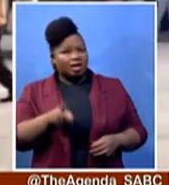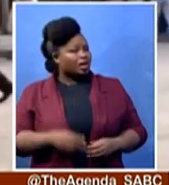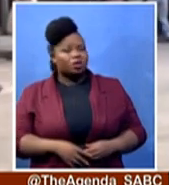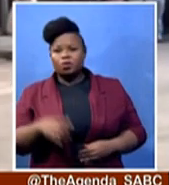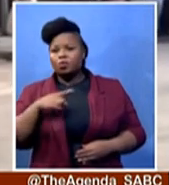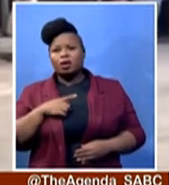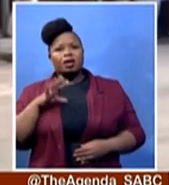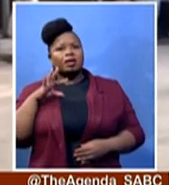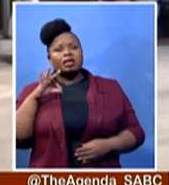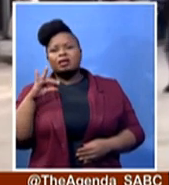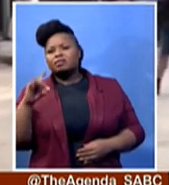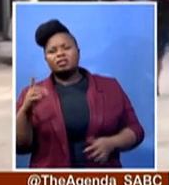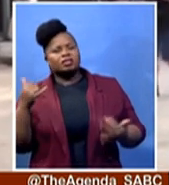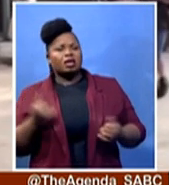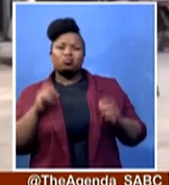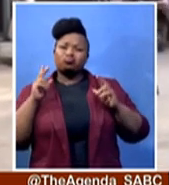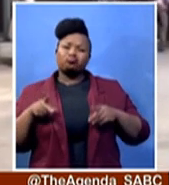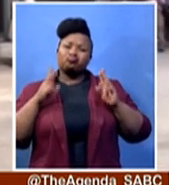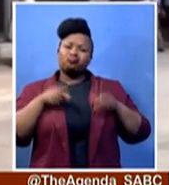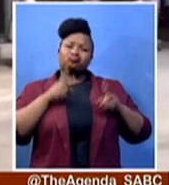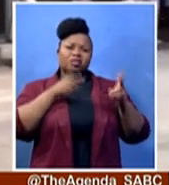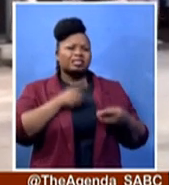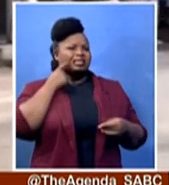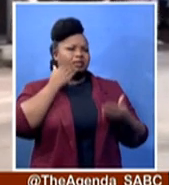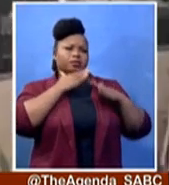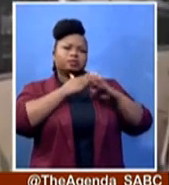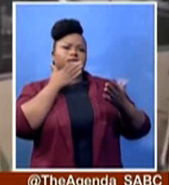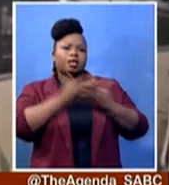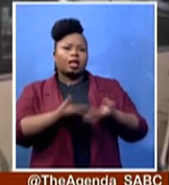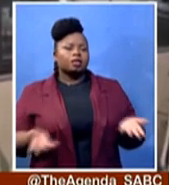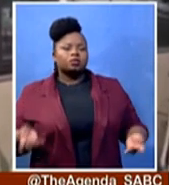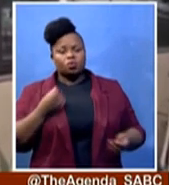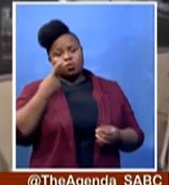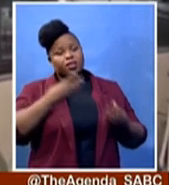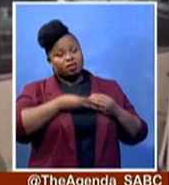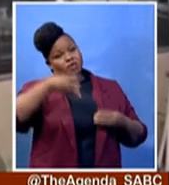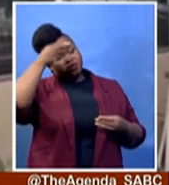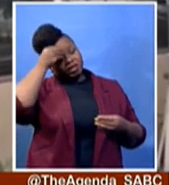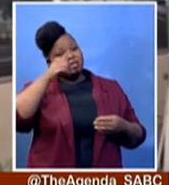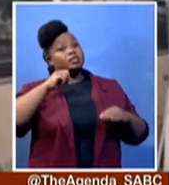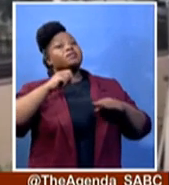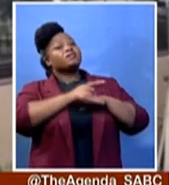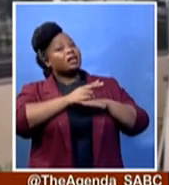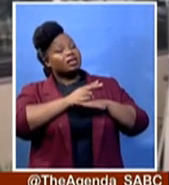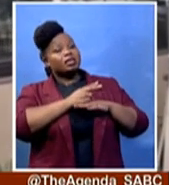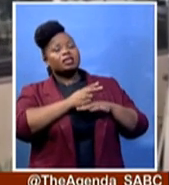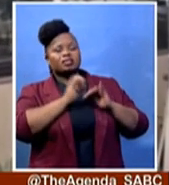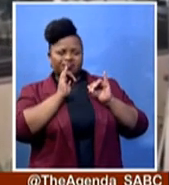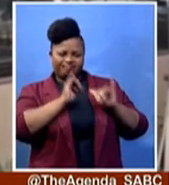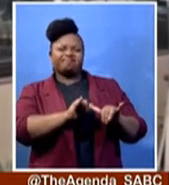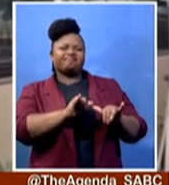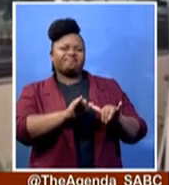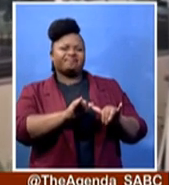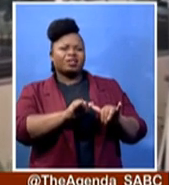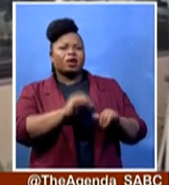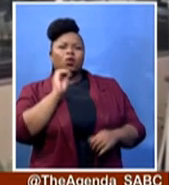would have been avoidable. So the biggest lesson is that this virus is not going anywhere anytime soon, at least not until we can ensure every